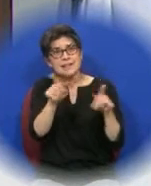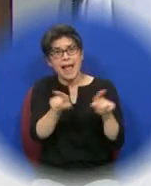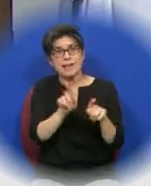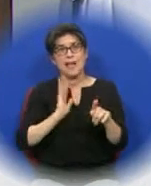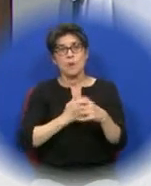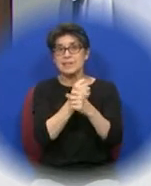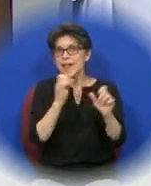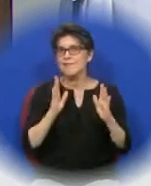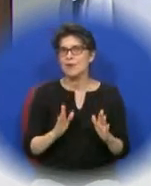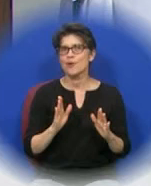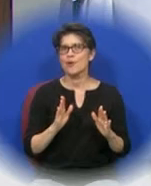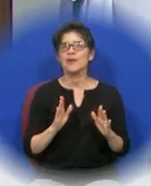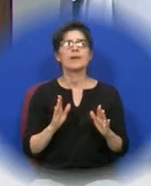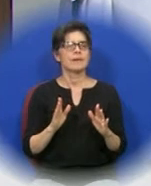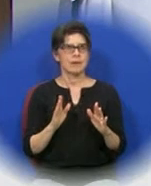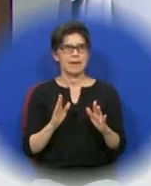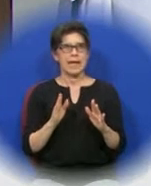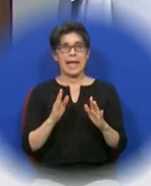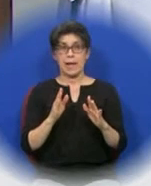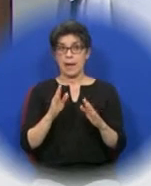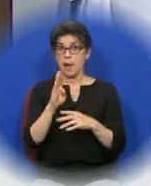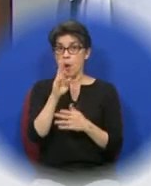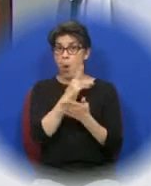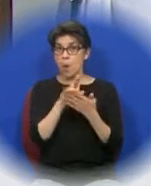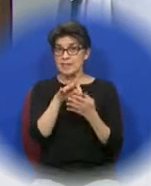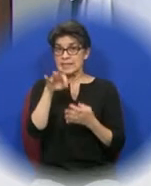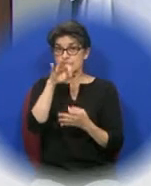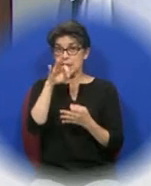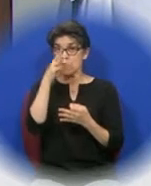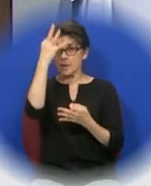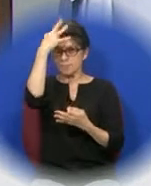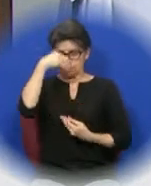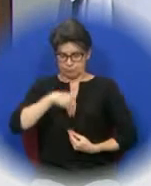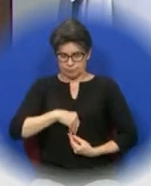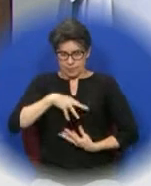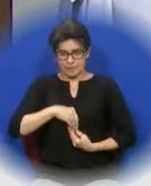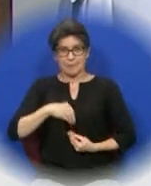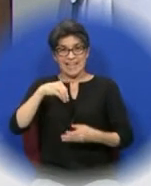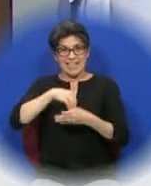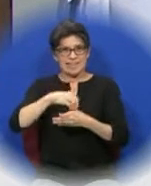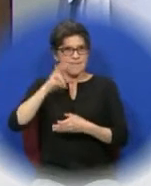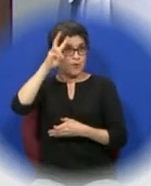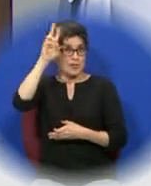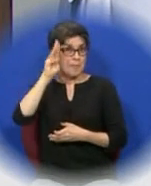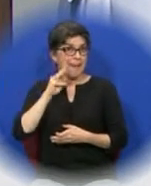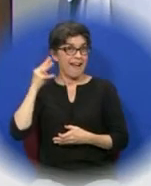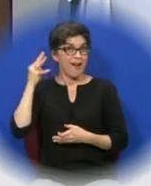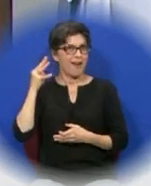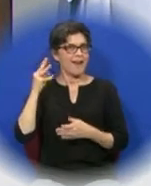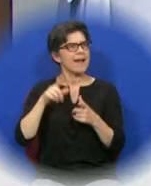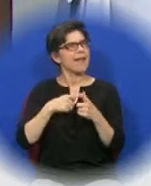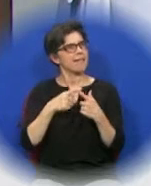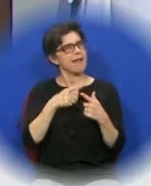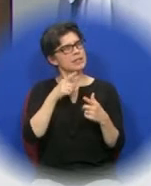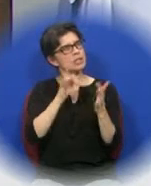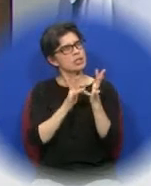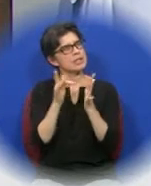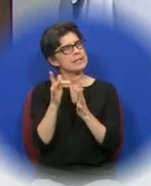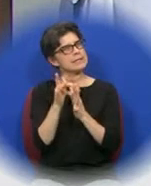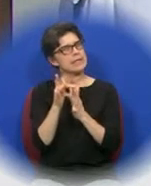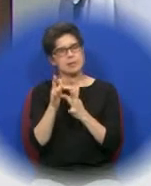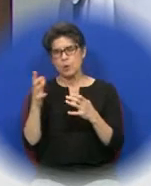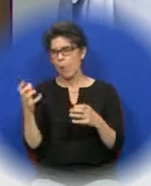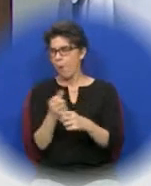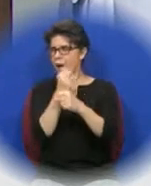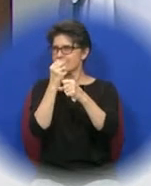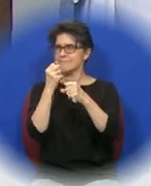Redeemer, incarnate by the Holy Spirit and born of the Virgin. Fulfilling your will and gaining for you a holy people, he stretched